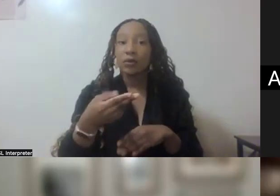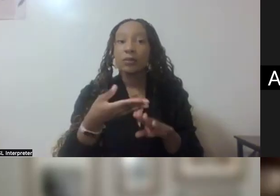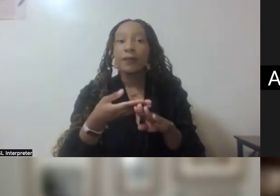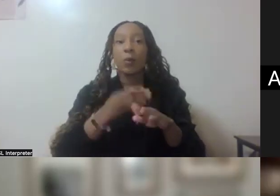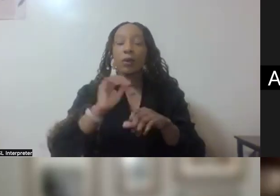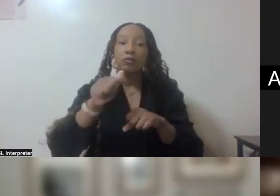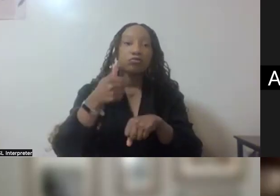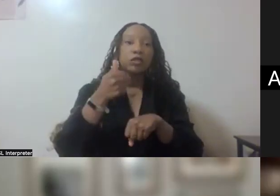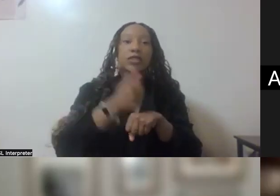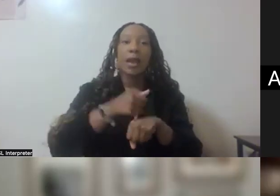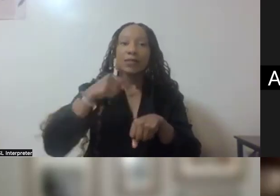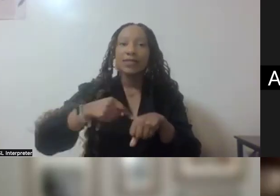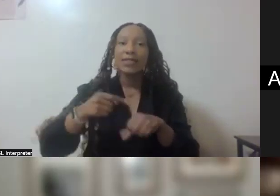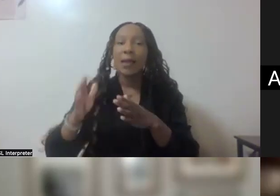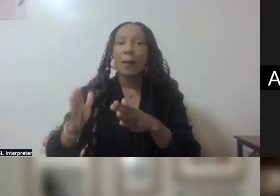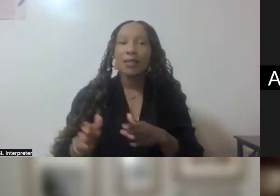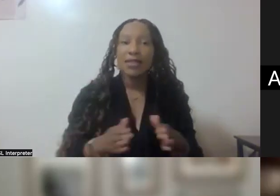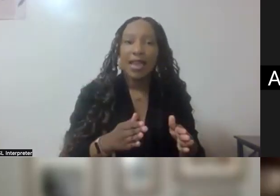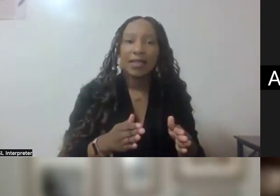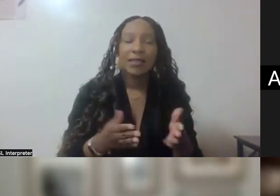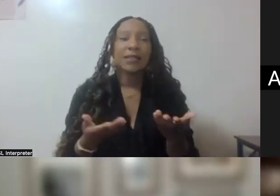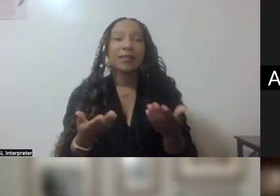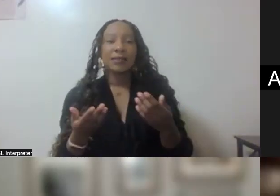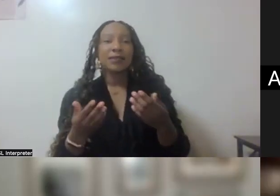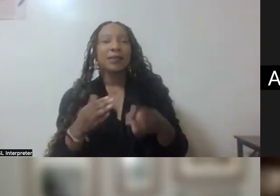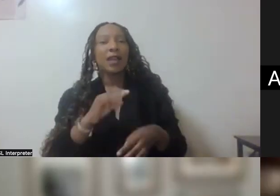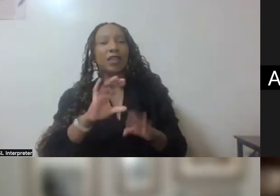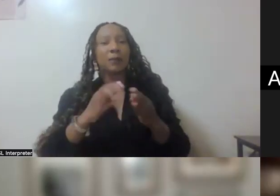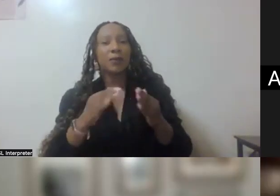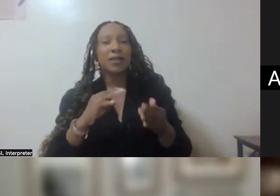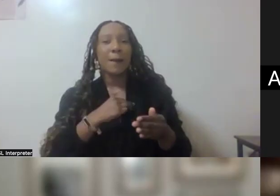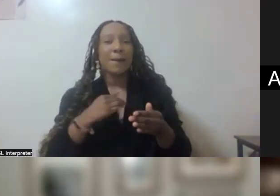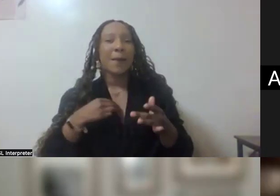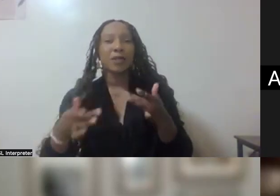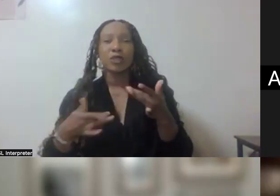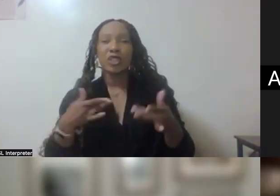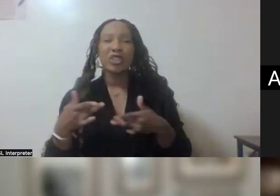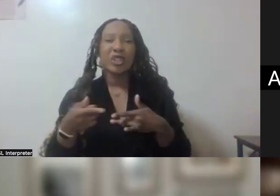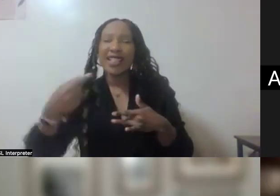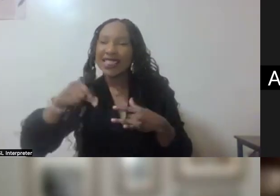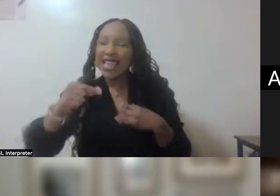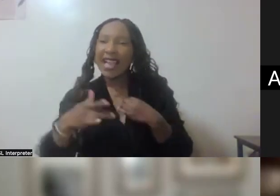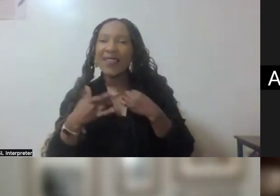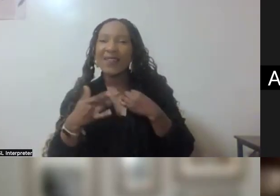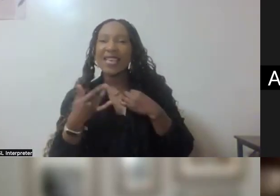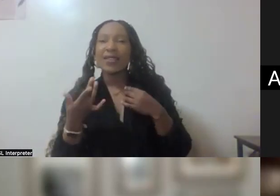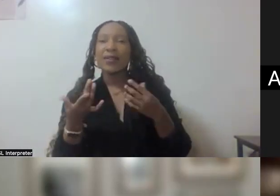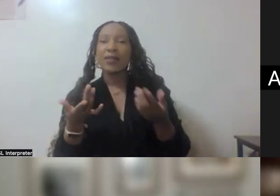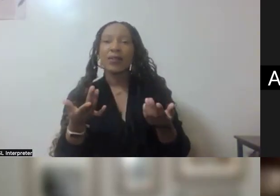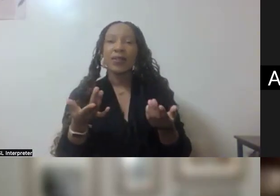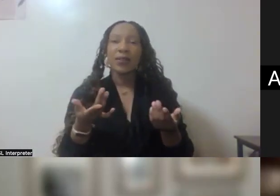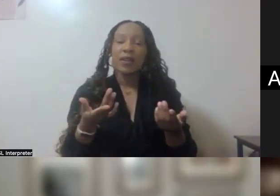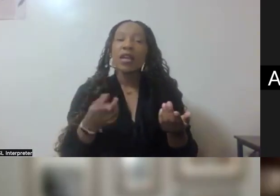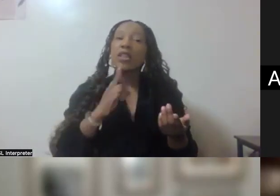here about, it's like we can't go back and restart it, but there's just a sense of how, I think the